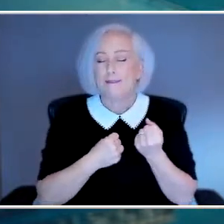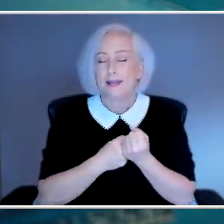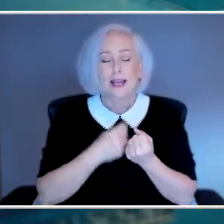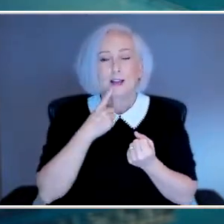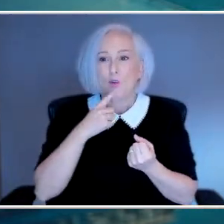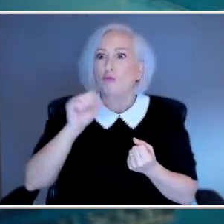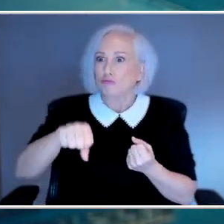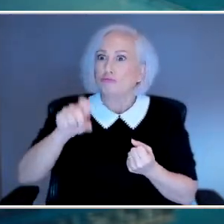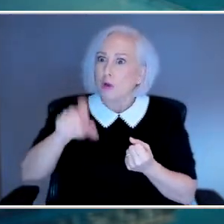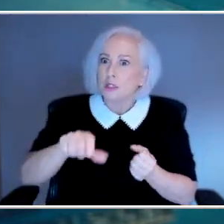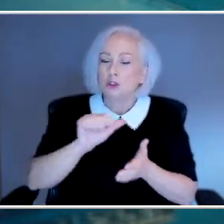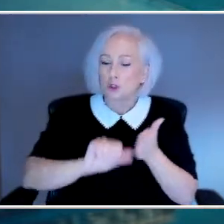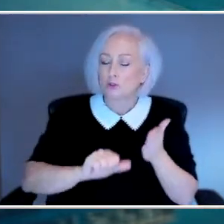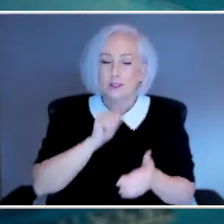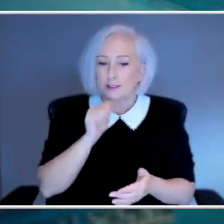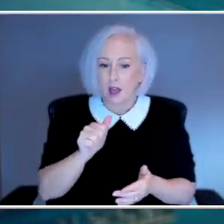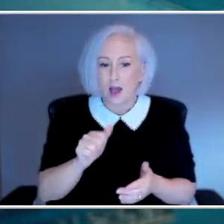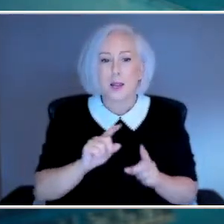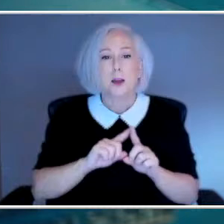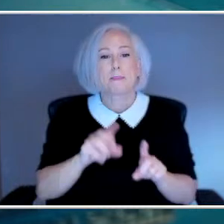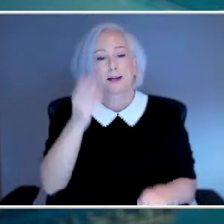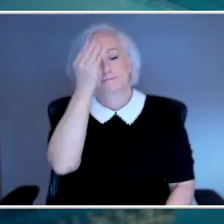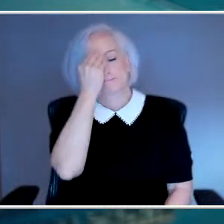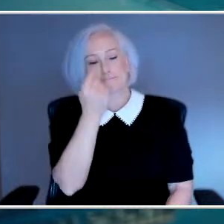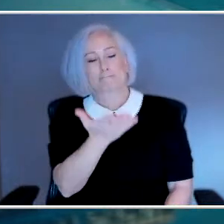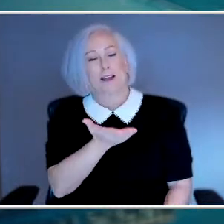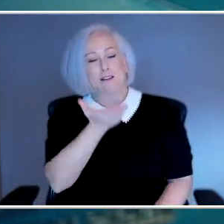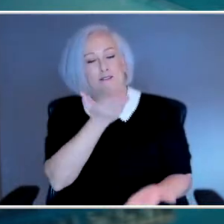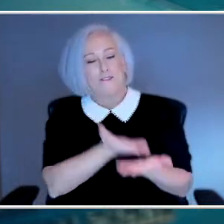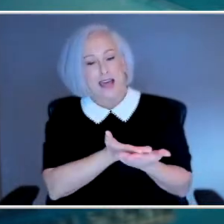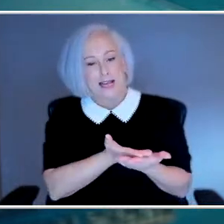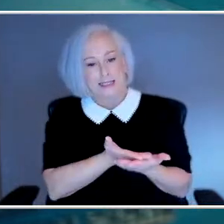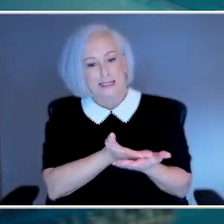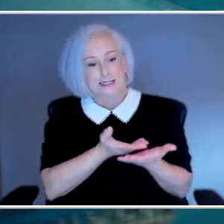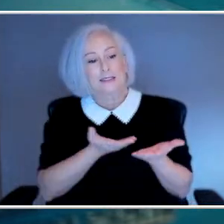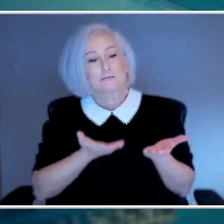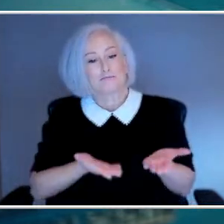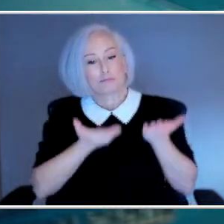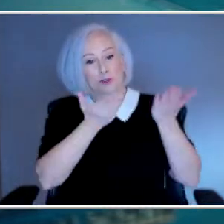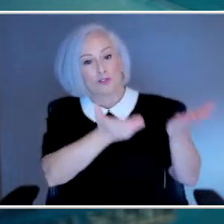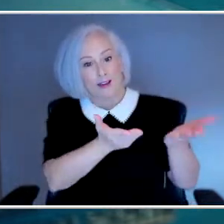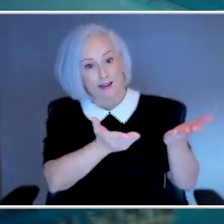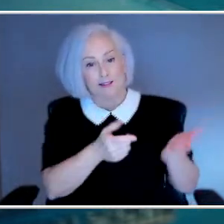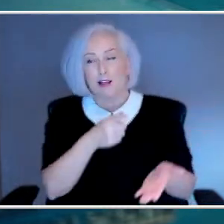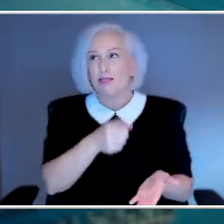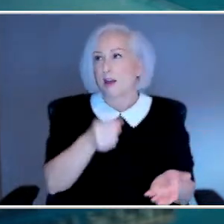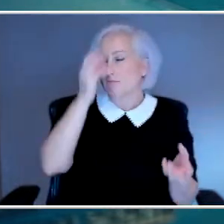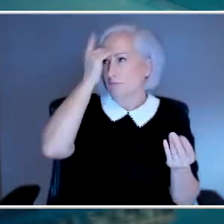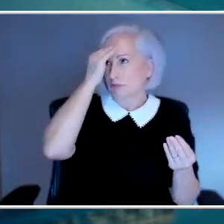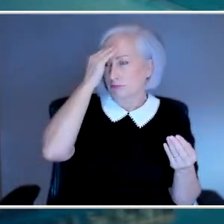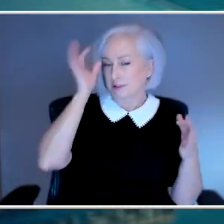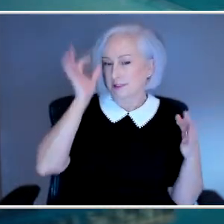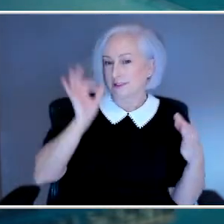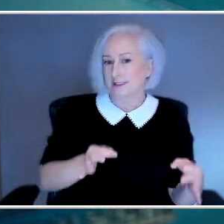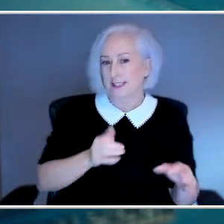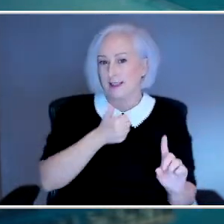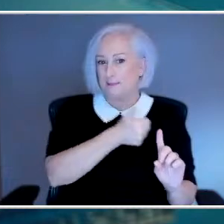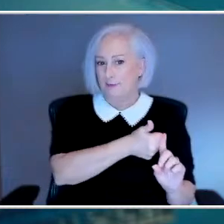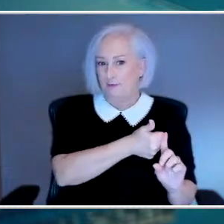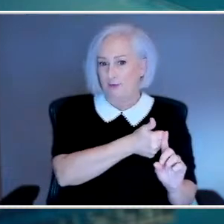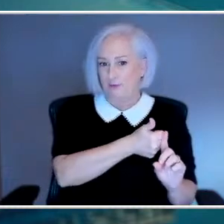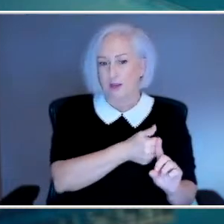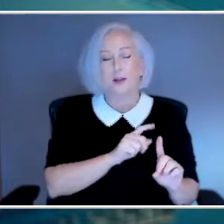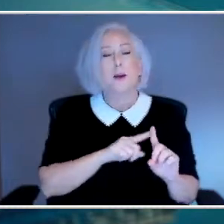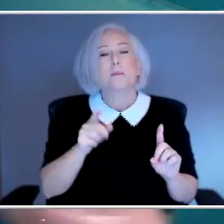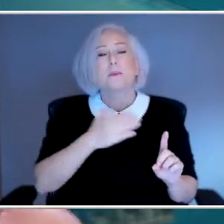information to make that informed choice. But I mentioned our breast cancer prevention team, and so from the breast cancer standpoint, we have a high-risk breast